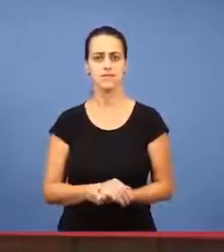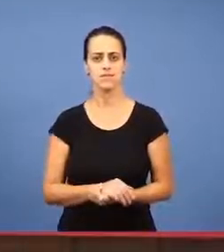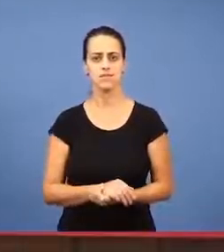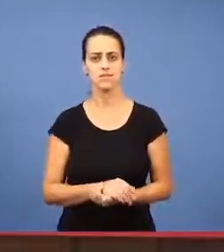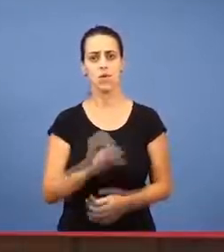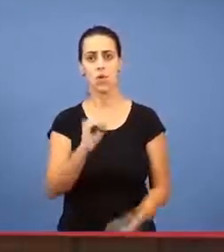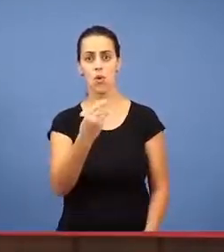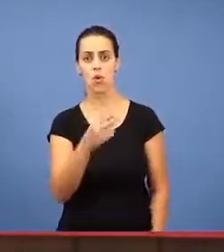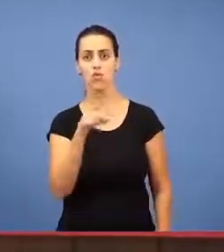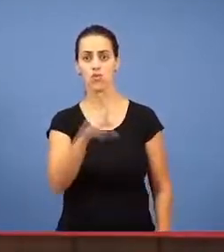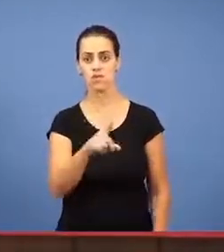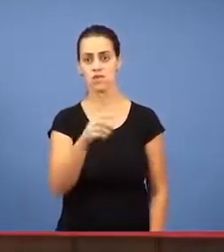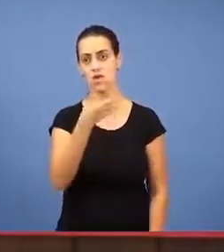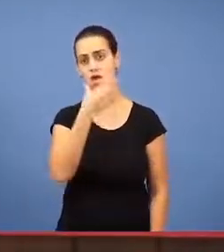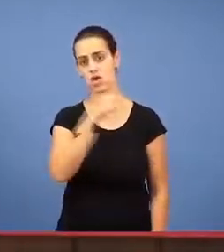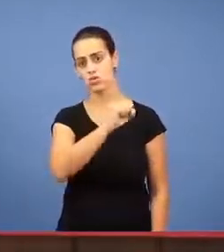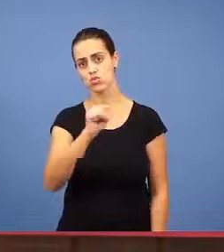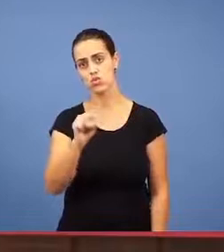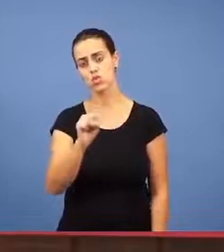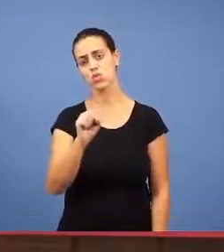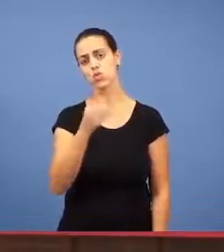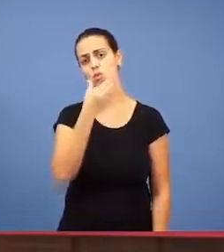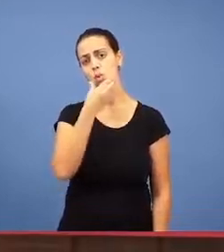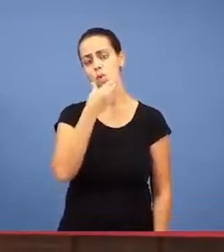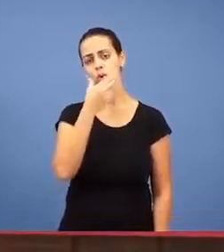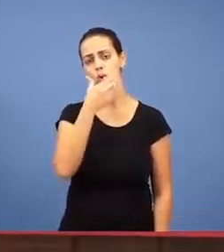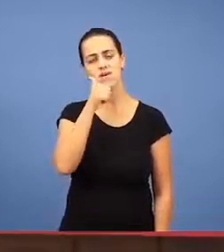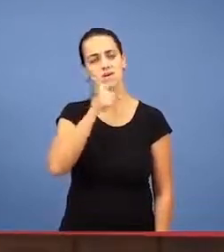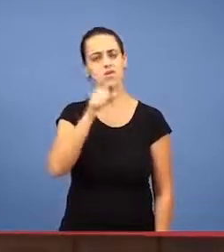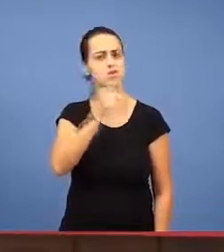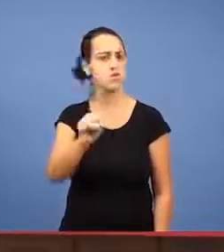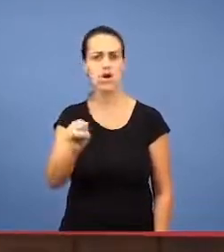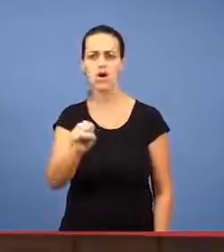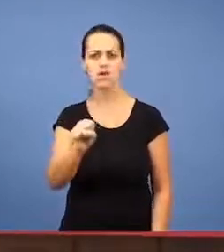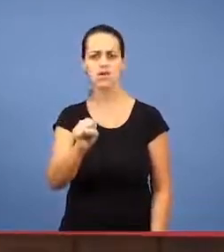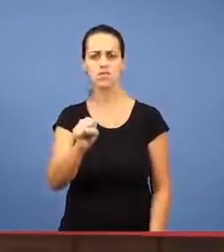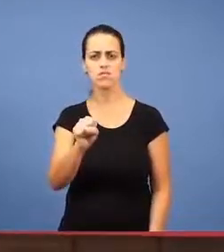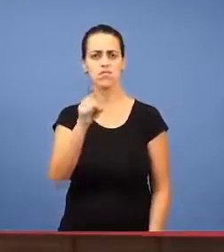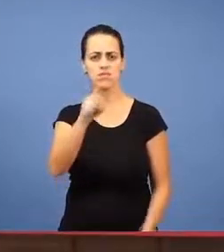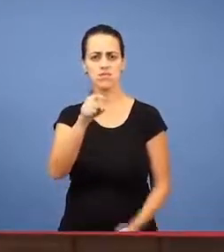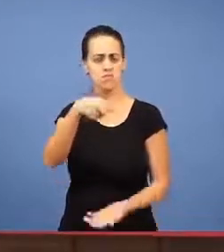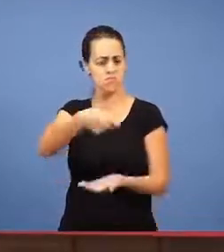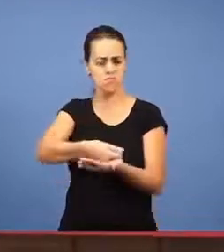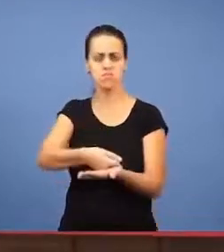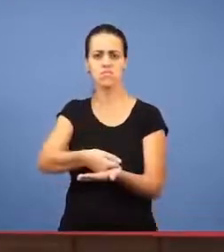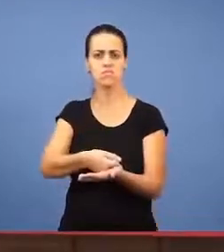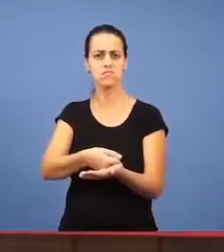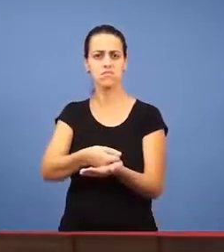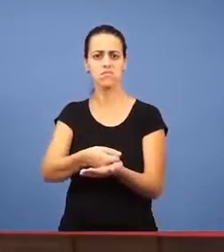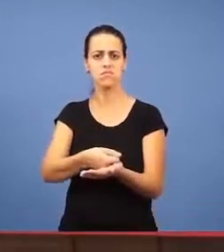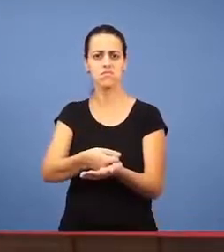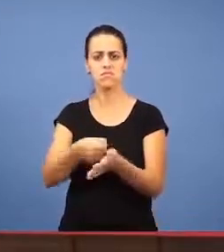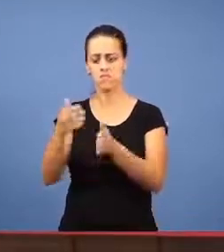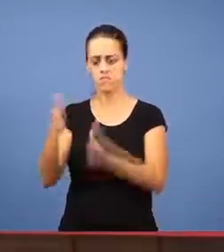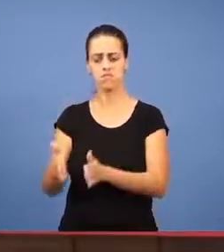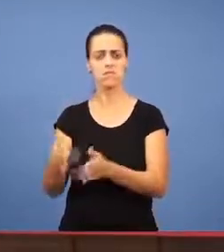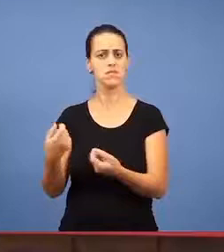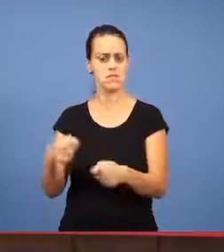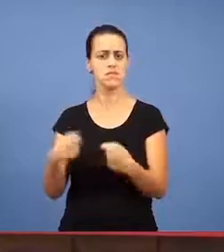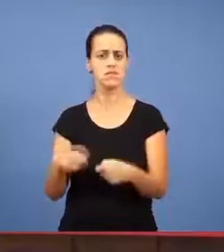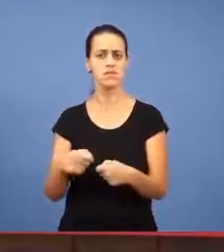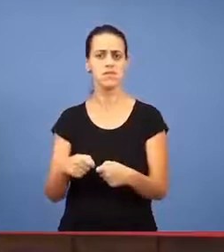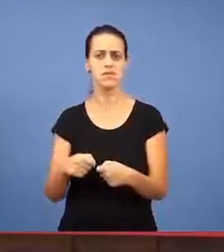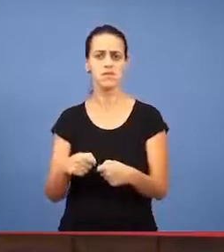you have a father-in-law or a mother-in-law, they have to behave like a father-in-law and mother-in-law. Nothing